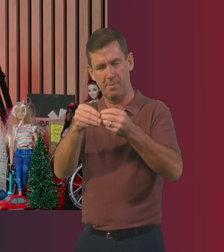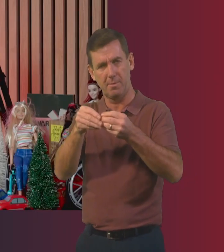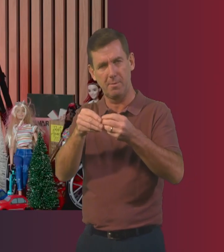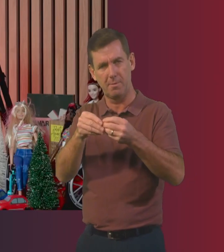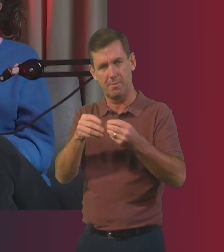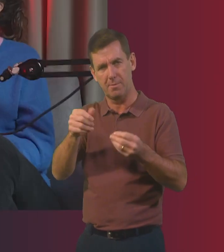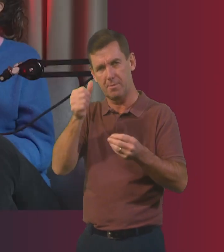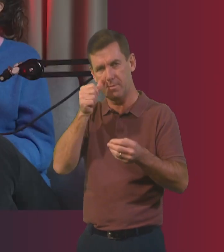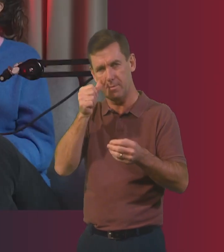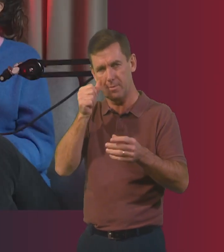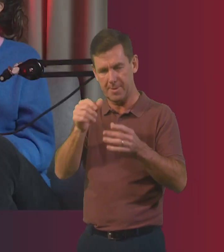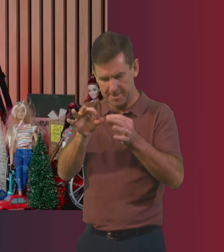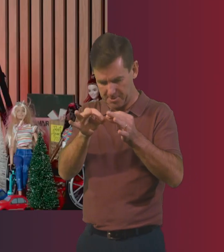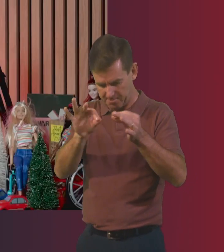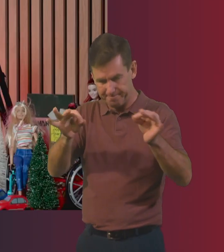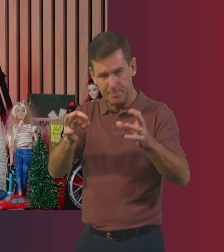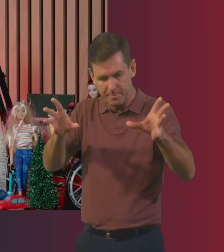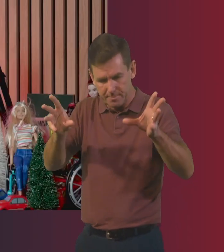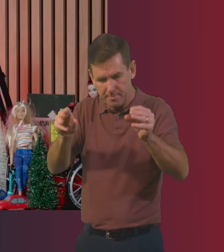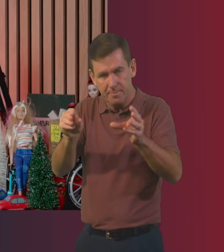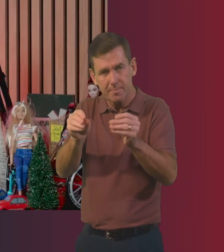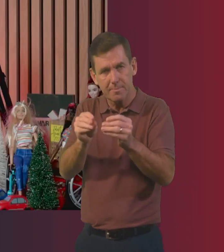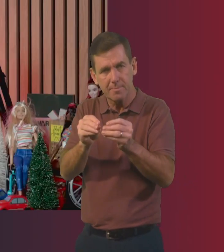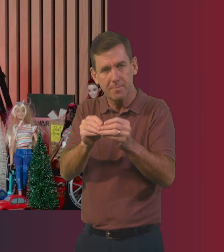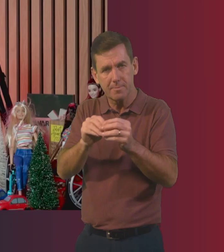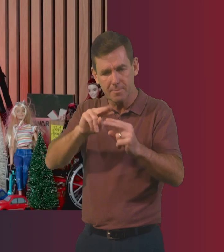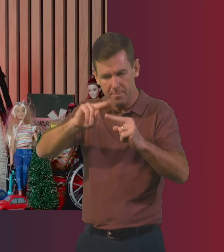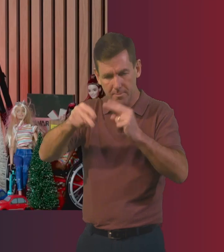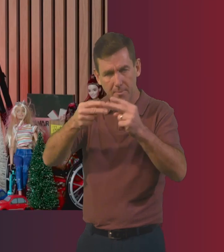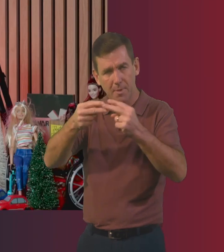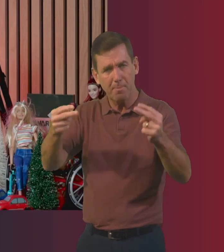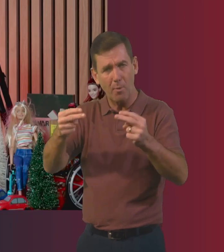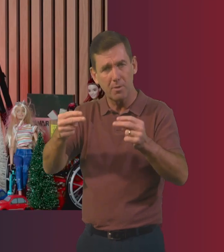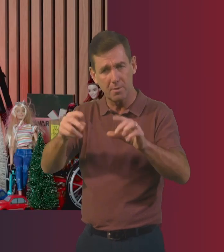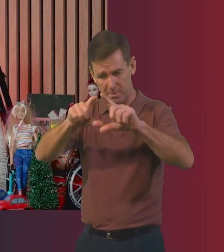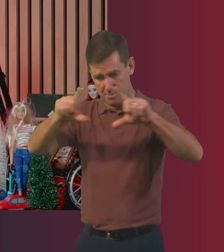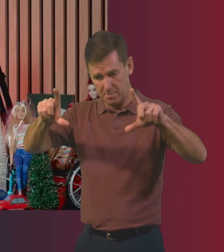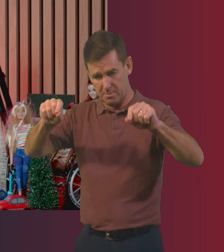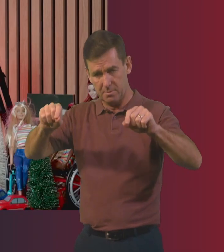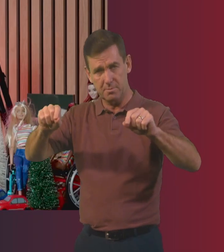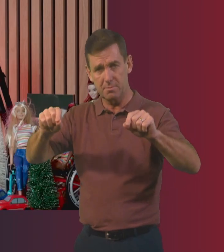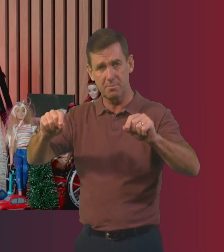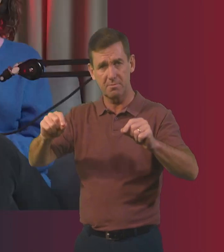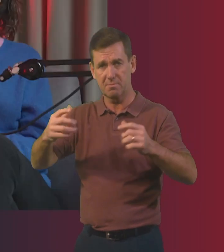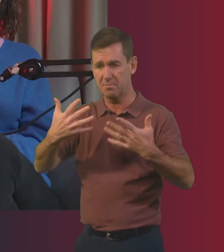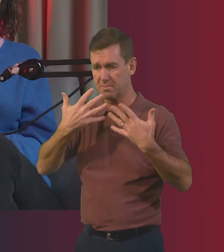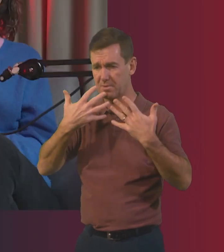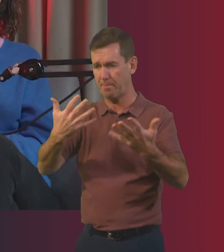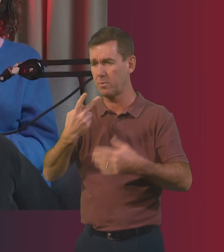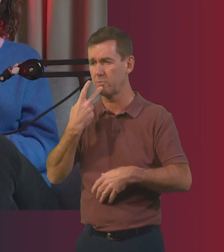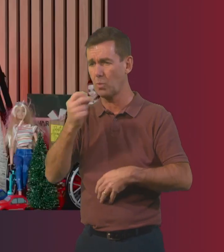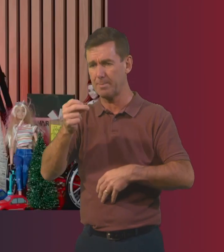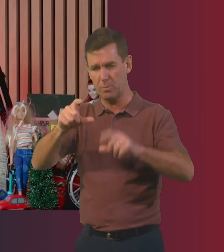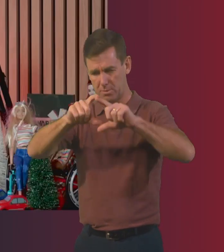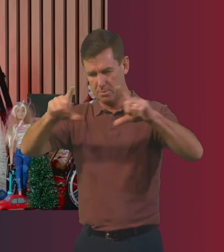concertina it and then make it into like a little bow fan and tie it onto the biscuits, like £10 or £20.